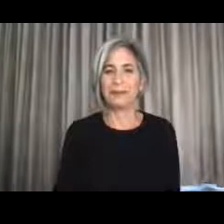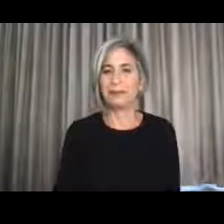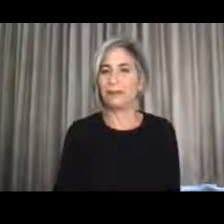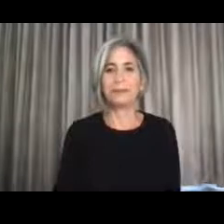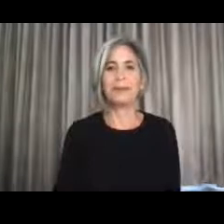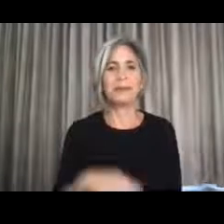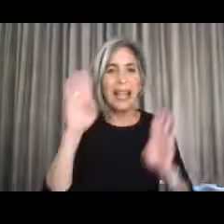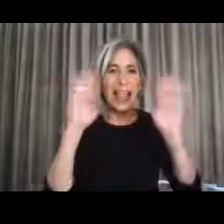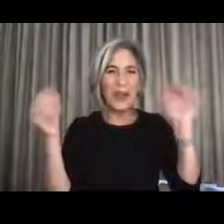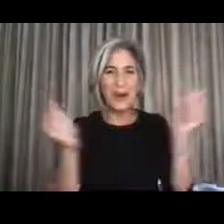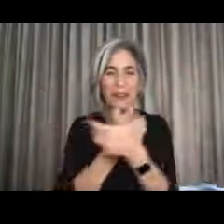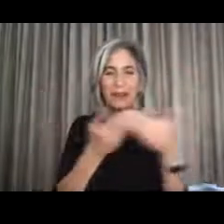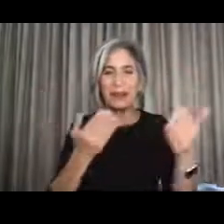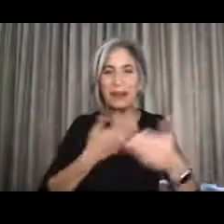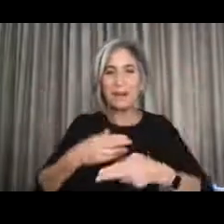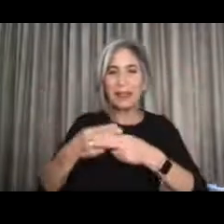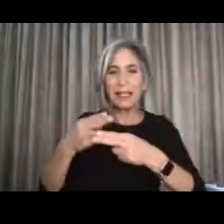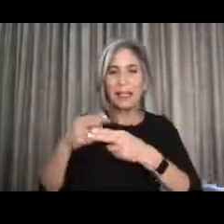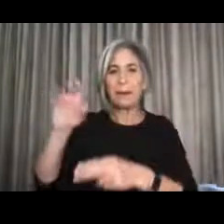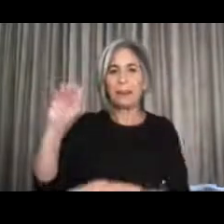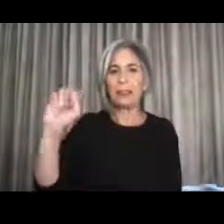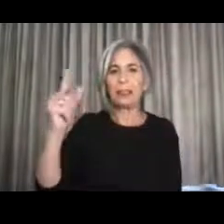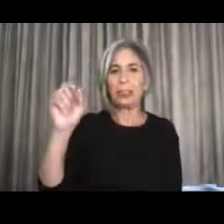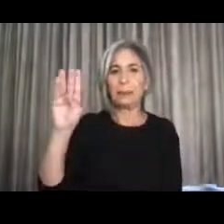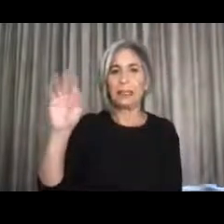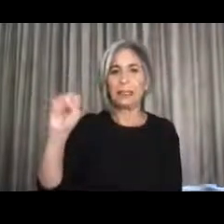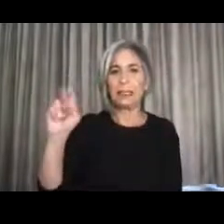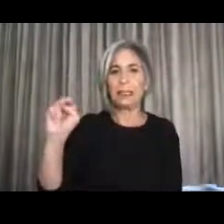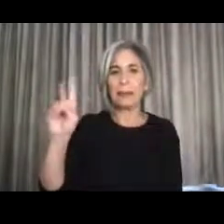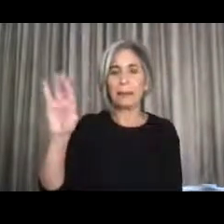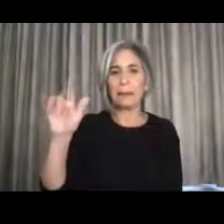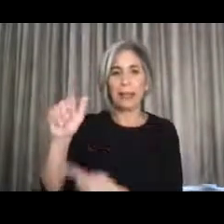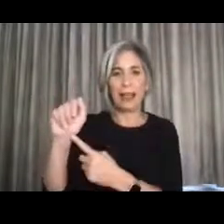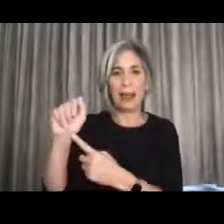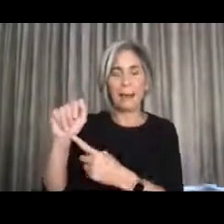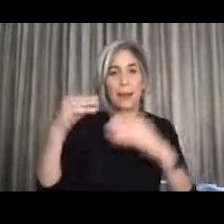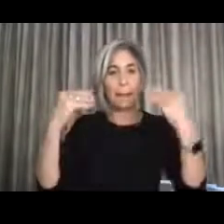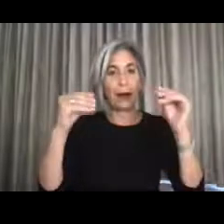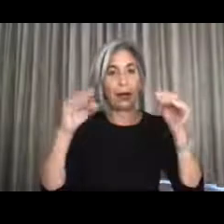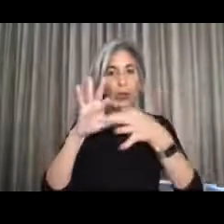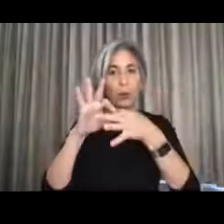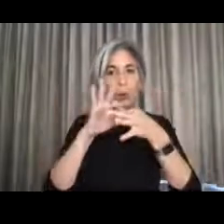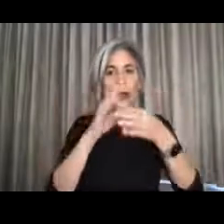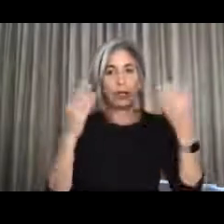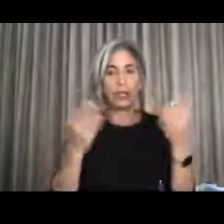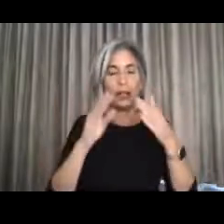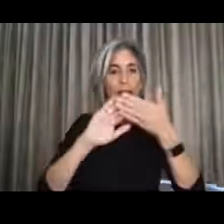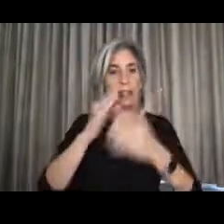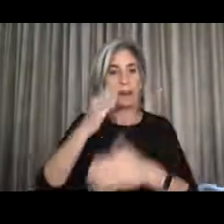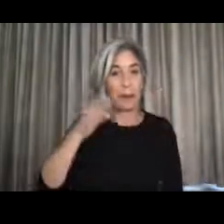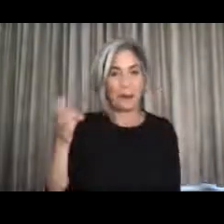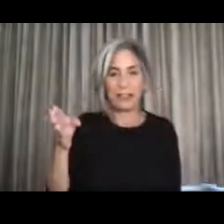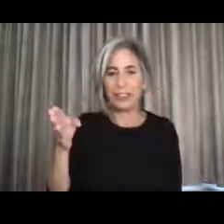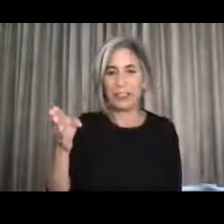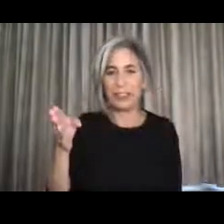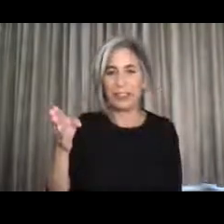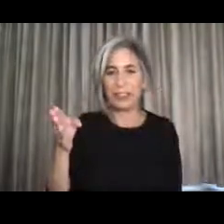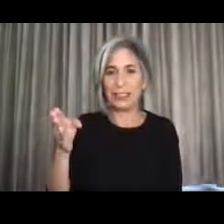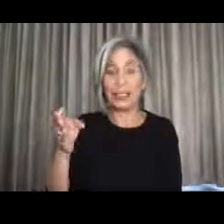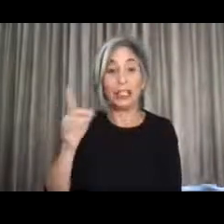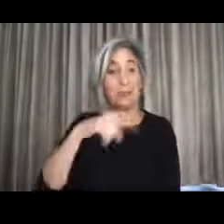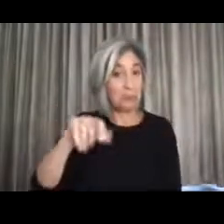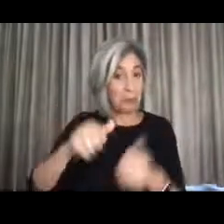Hi everyone, my name is Chelsea Sanabia. I'm the Marketing Events Coordinator here at the City of Boynton Beach. As most of you are